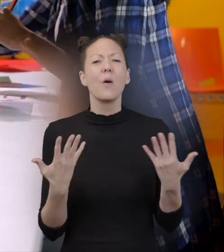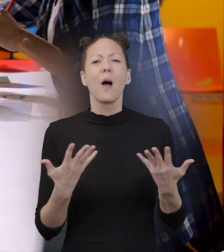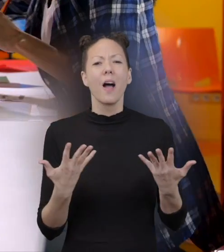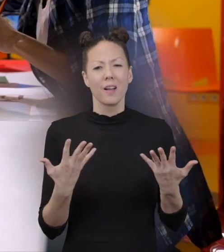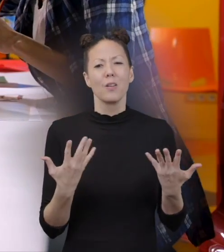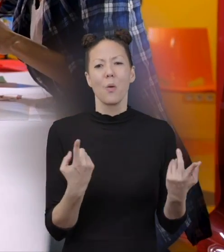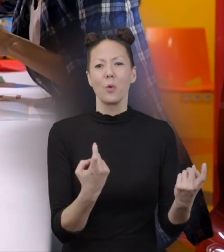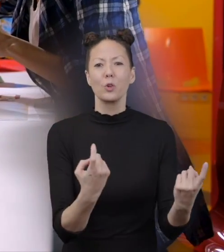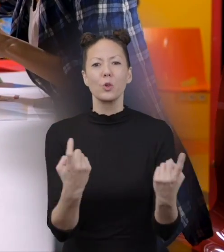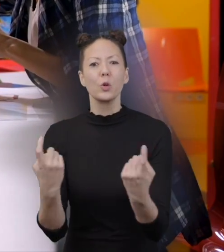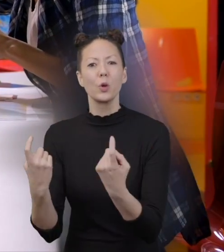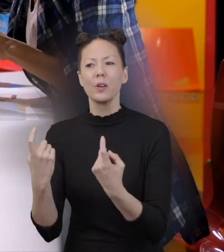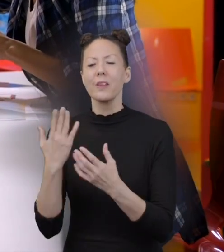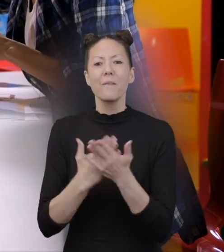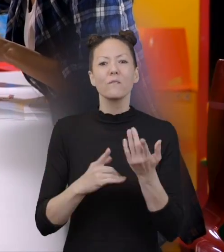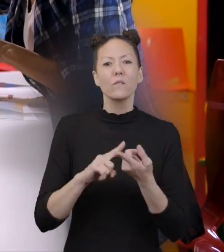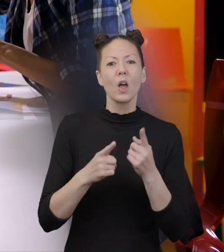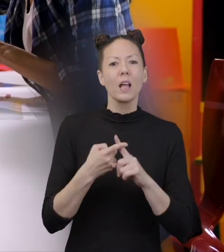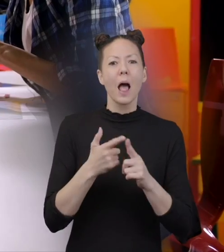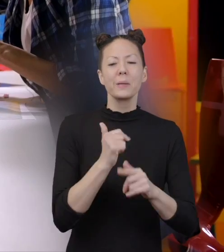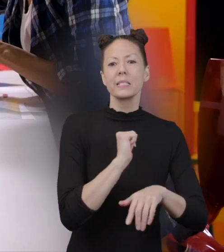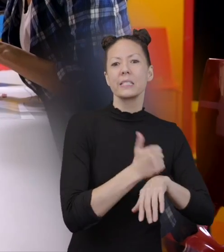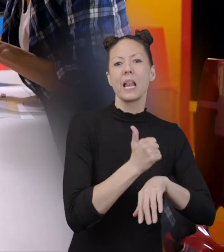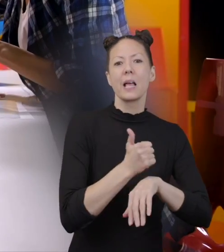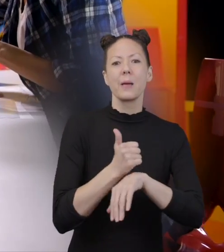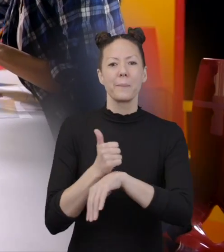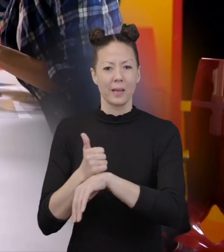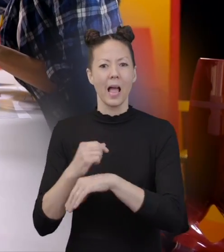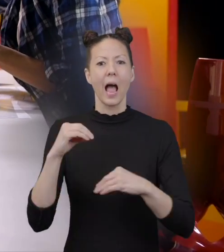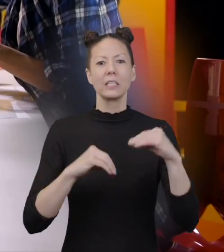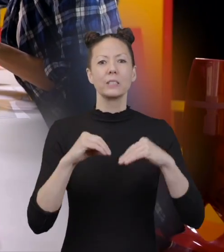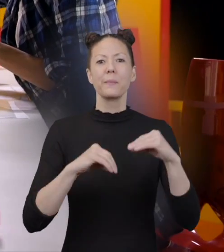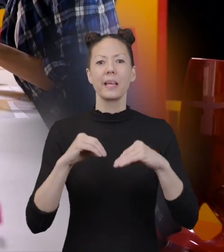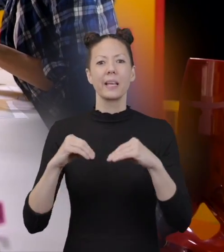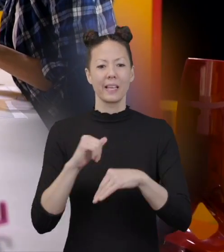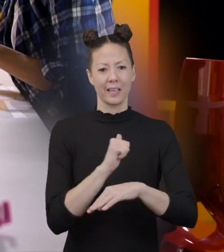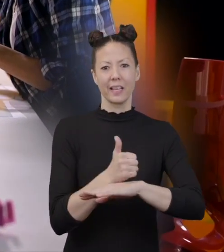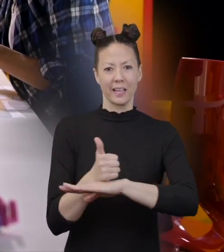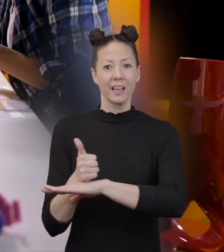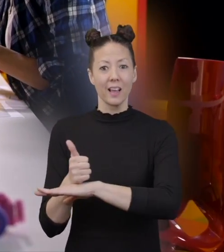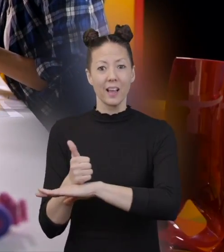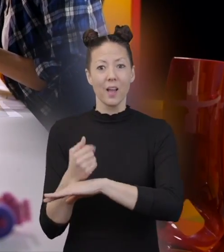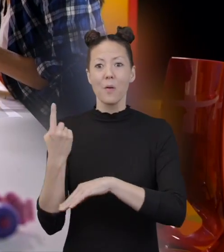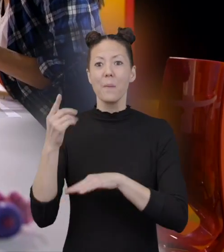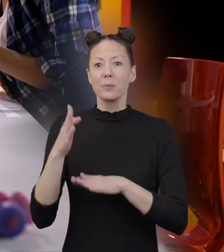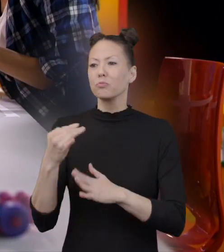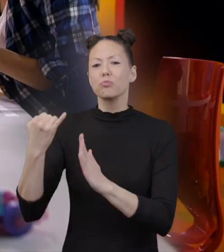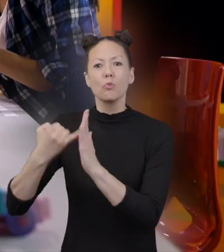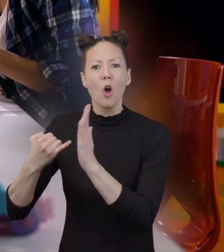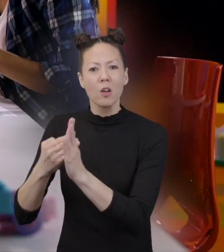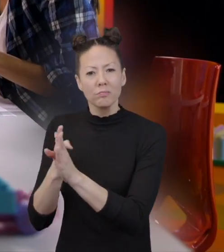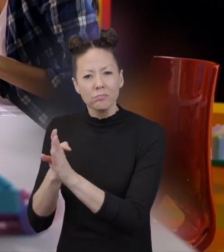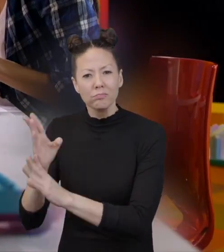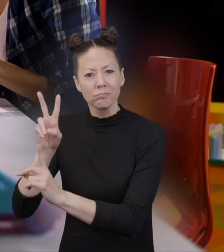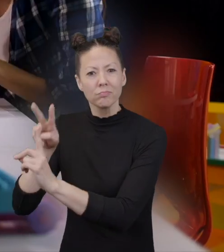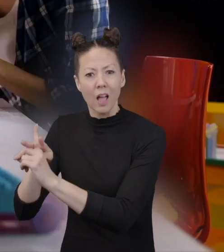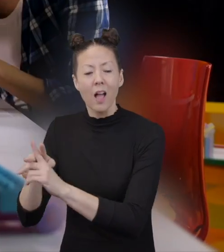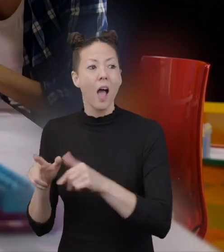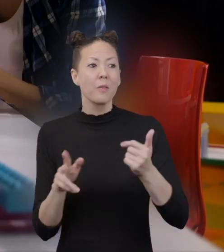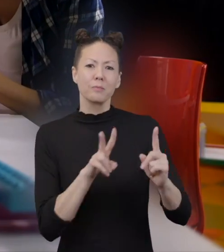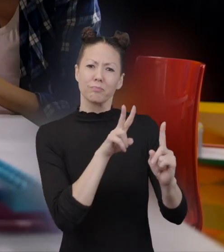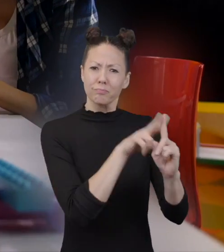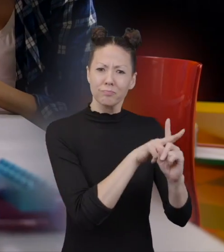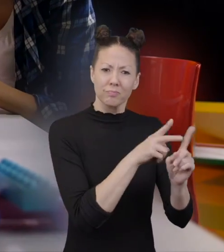be to recruit some friends and set up an assembly line, so that while one person draws, one could cut, yet